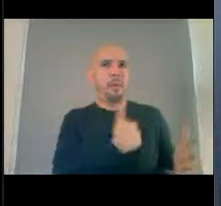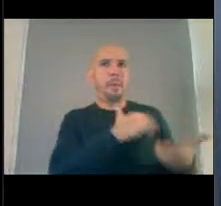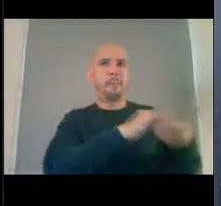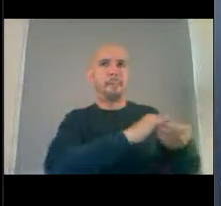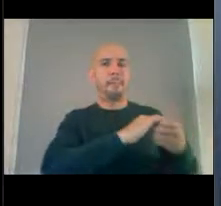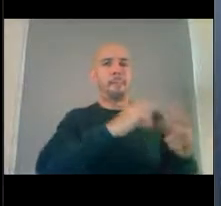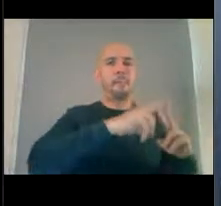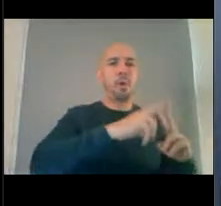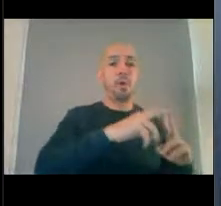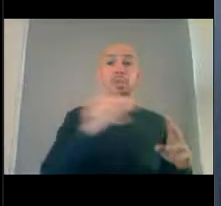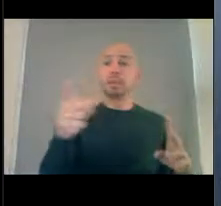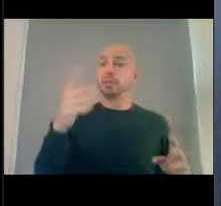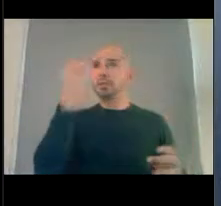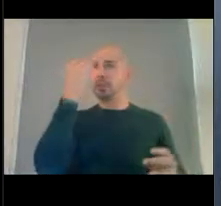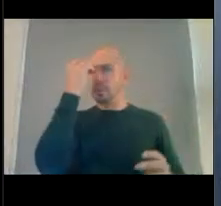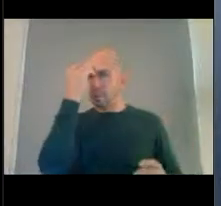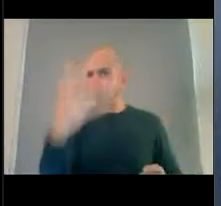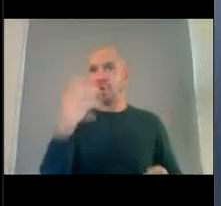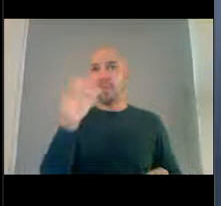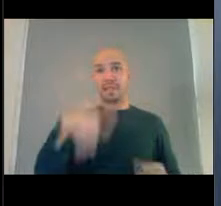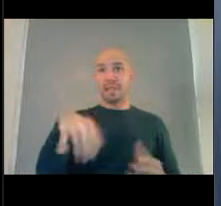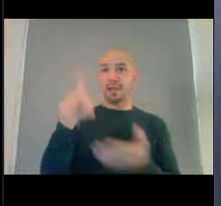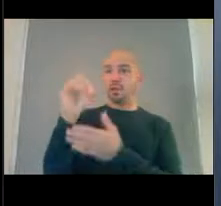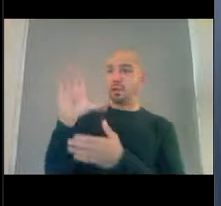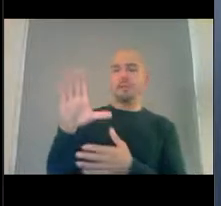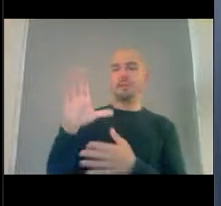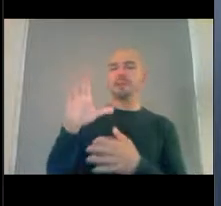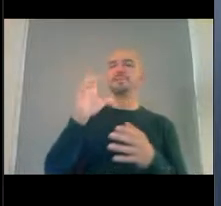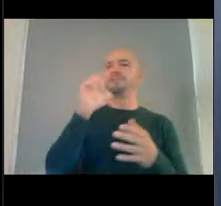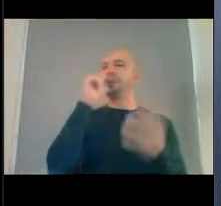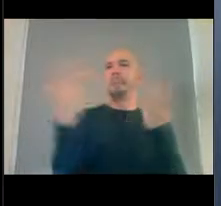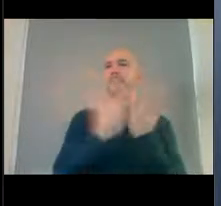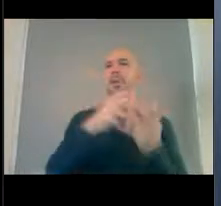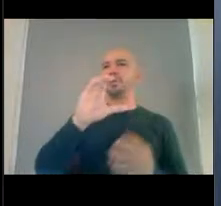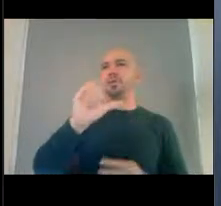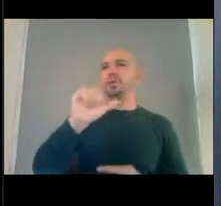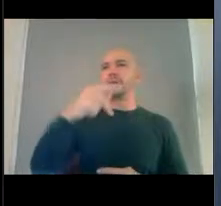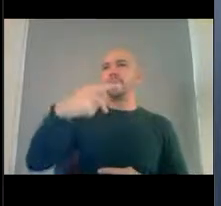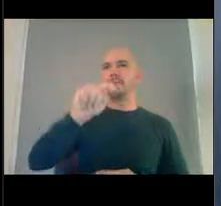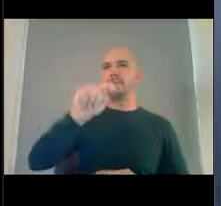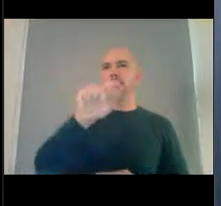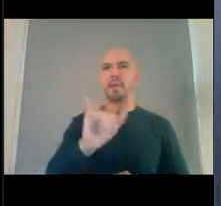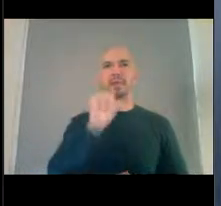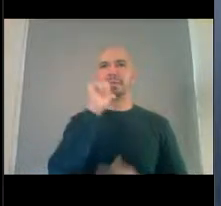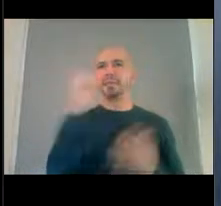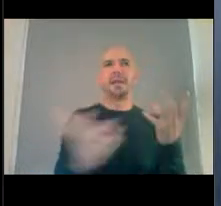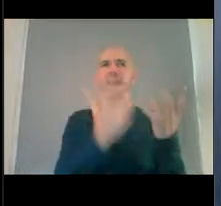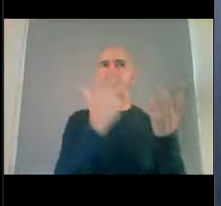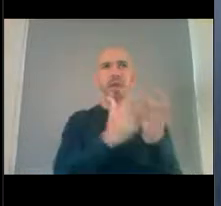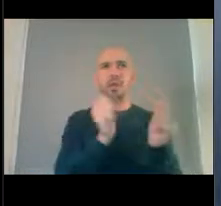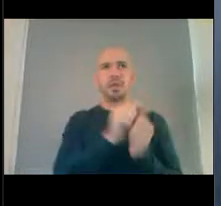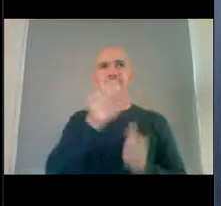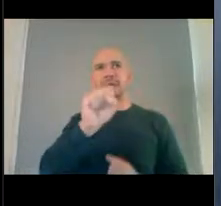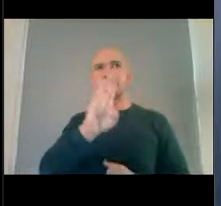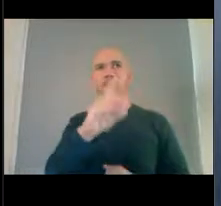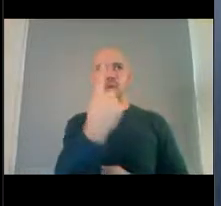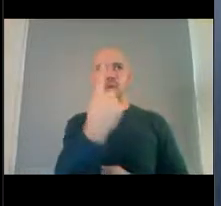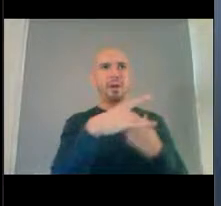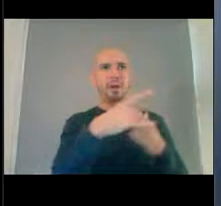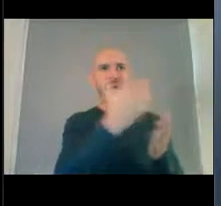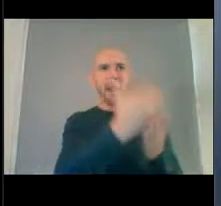the criteria in the document are inconsistent with capti and don't necessarily align with sb1 program guidelines rctf